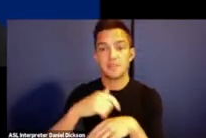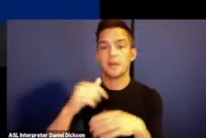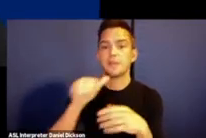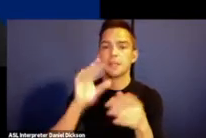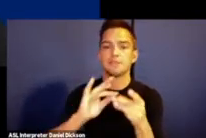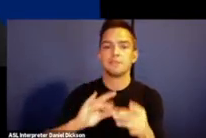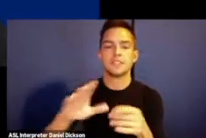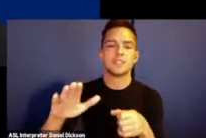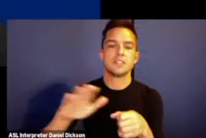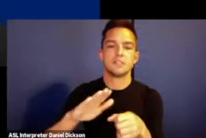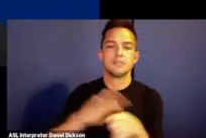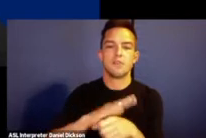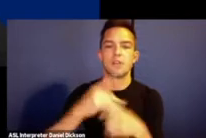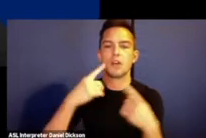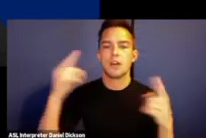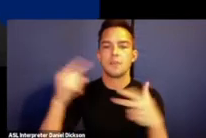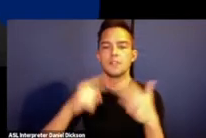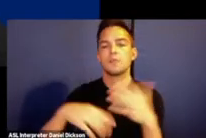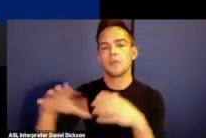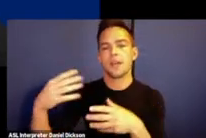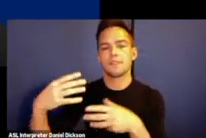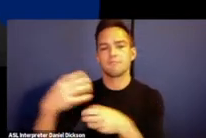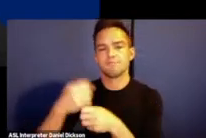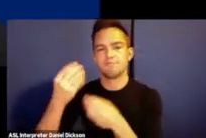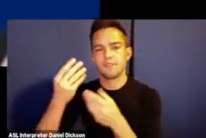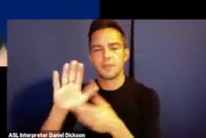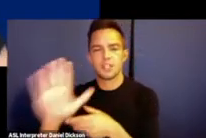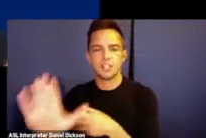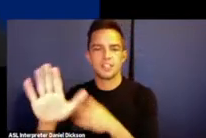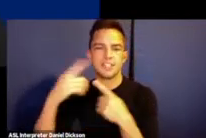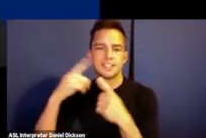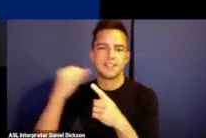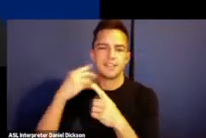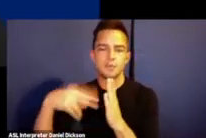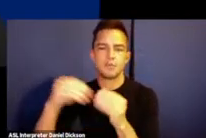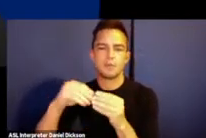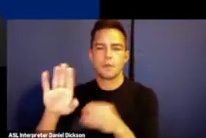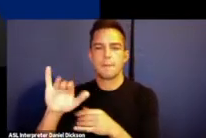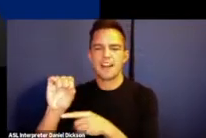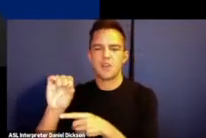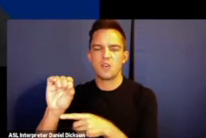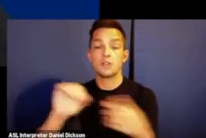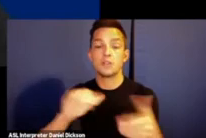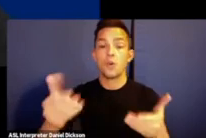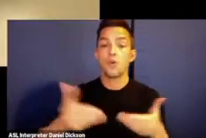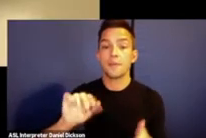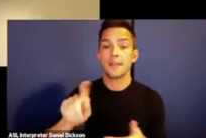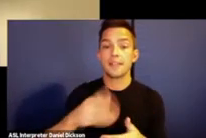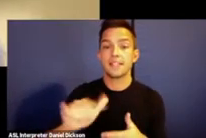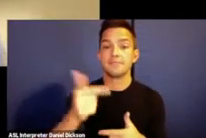full bios of all of our speakers on the DGHI calendar listing if you'd like to read more. Welcome, Anthony.